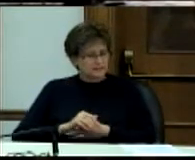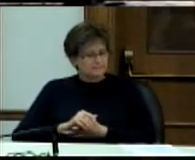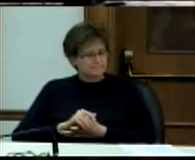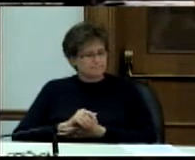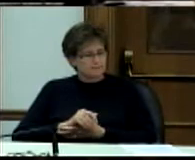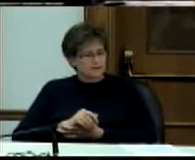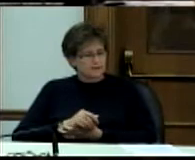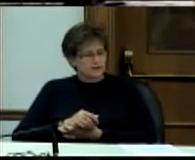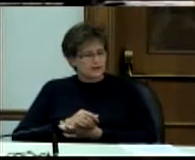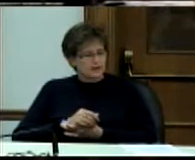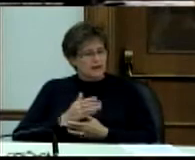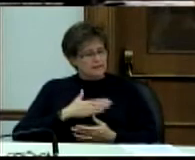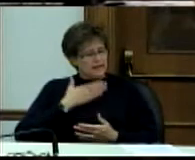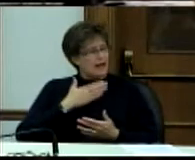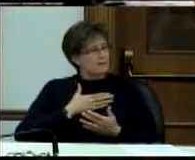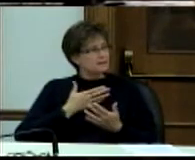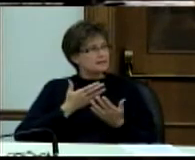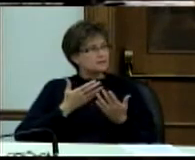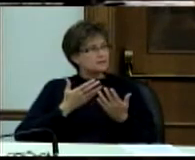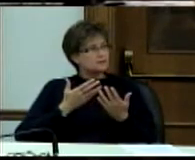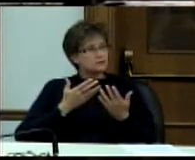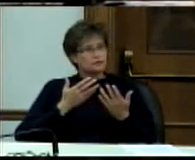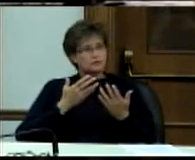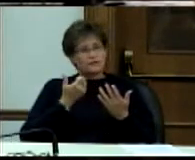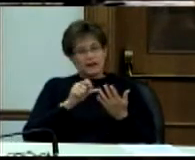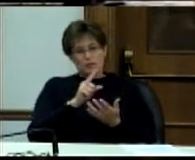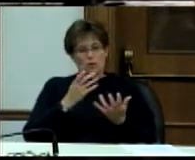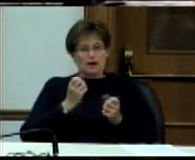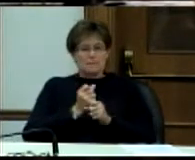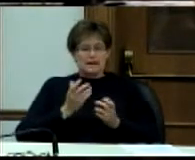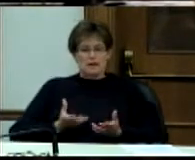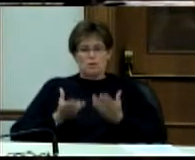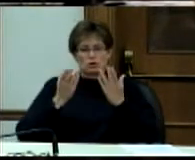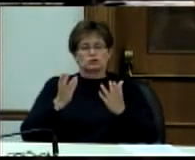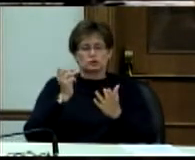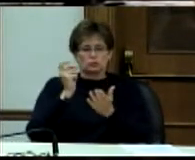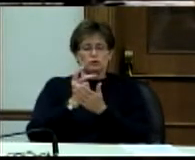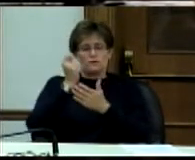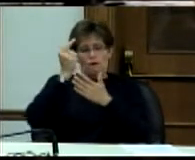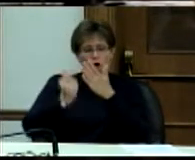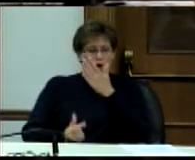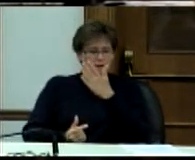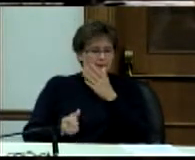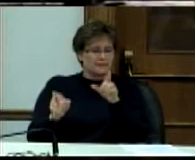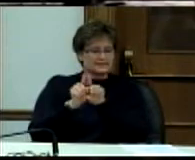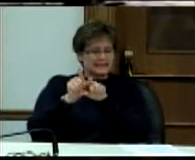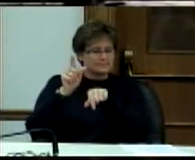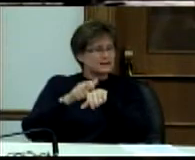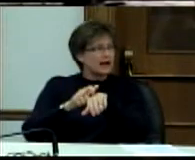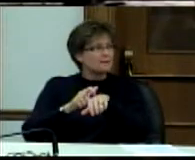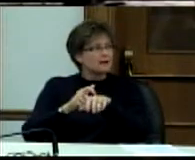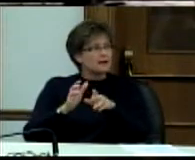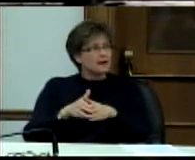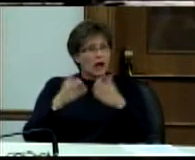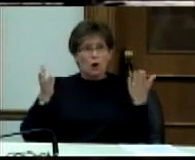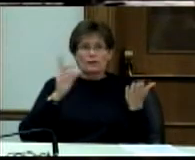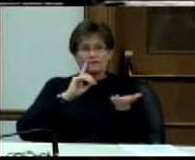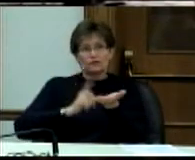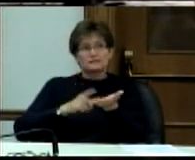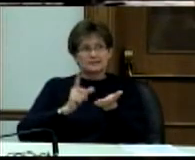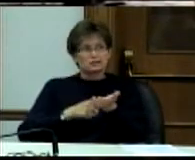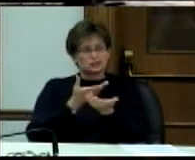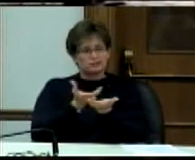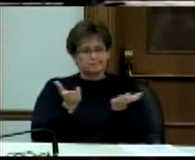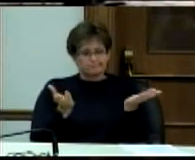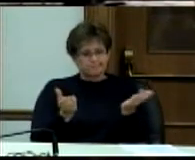Opportunity. I would be happy to entertain a motion to approve all of these policies at once and then open them all